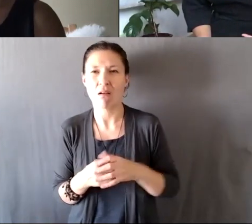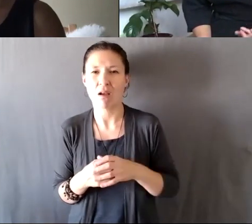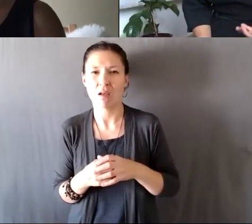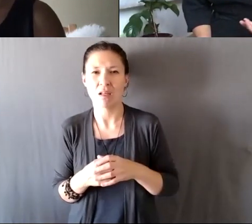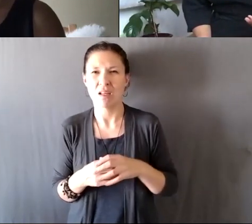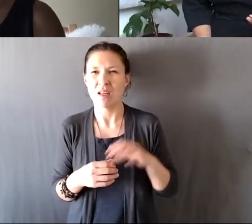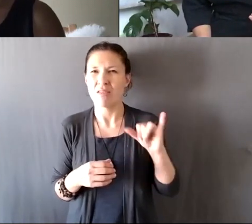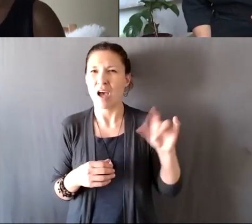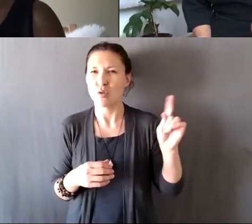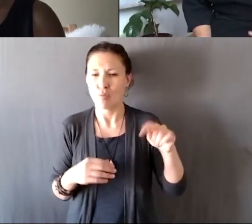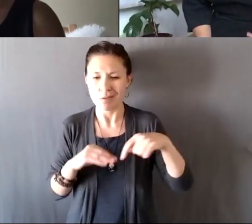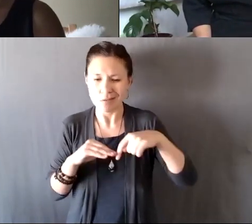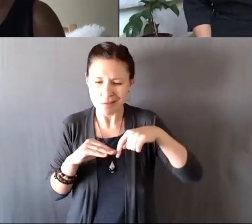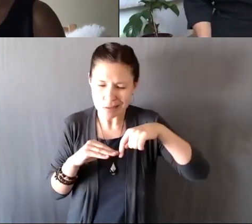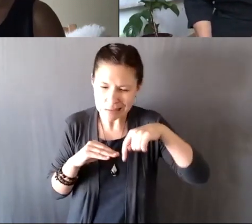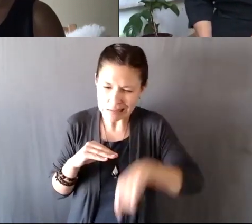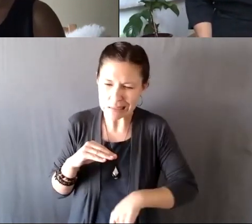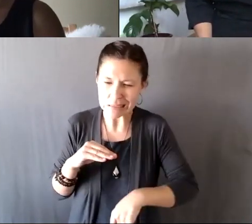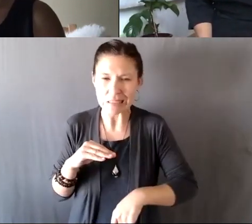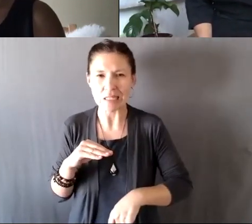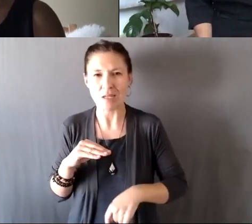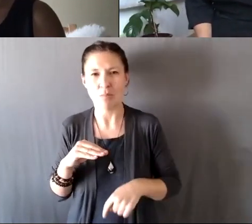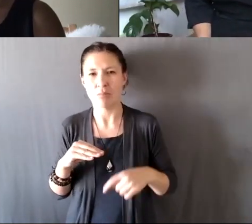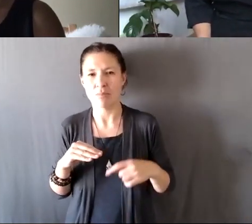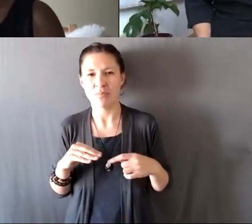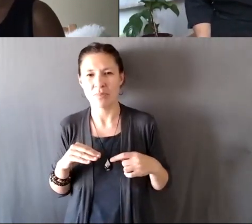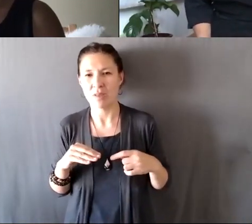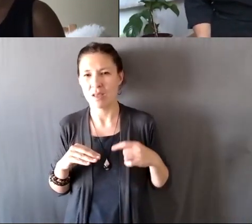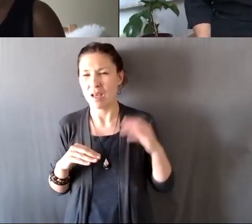deep oceanic consciousness,